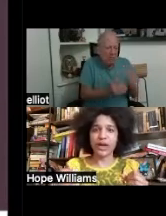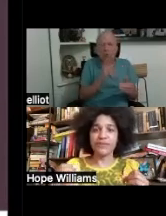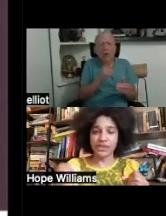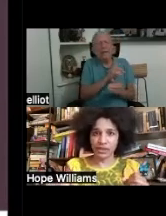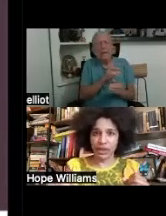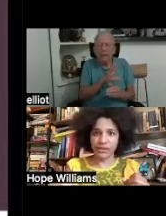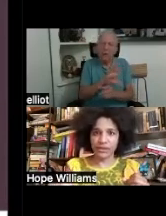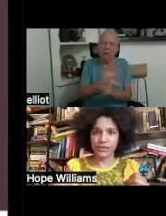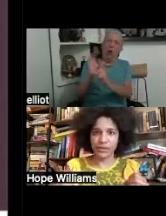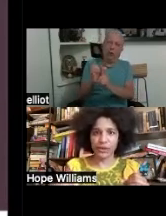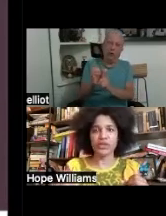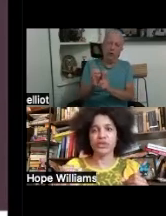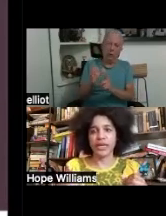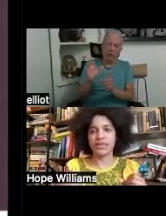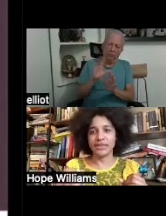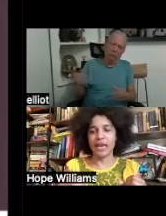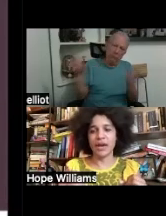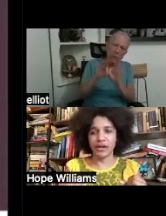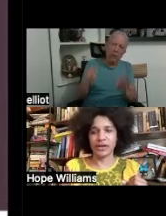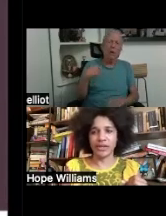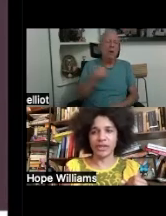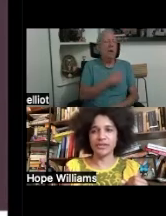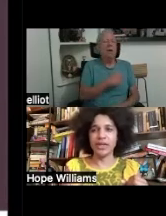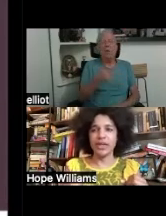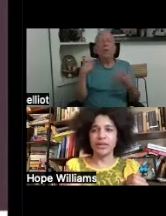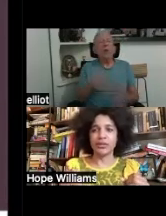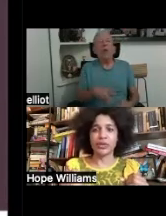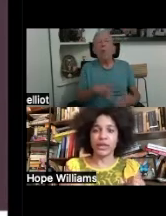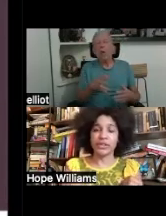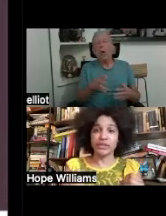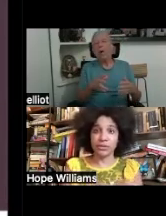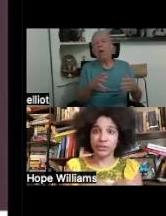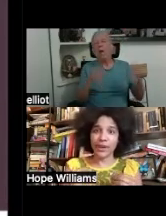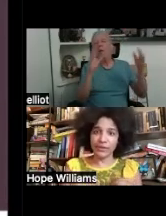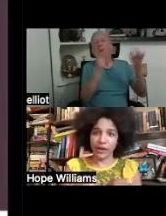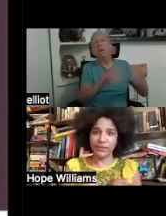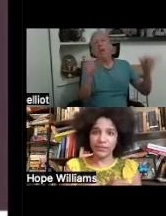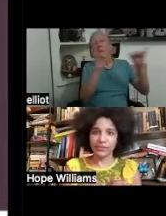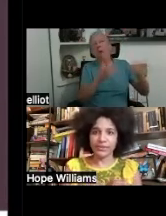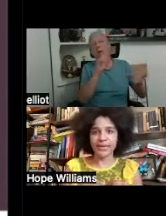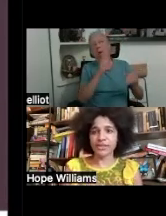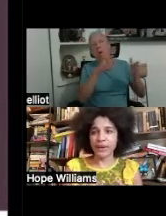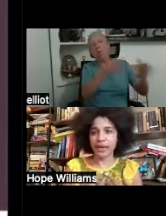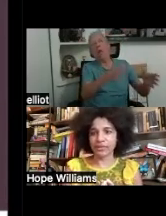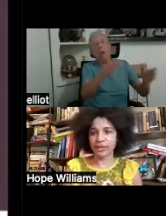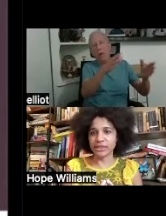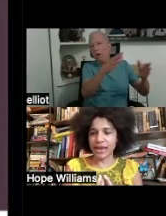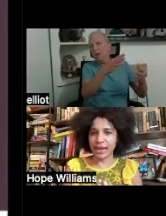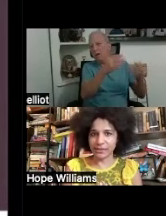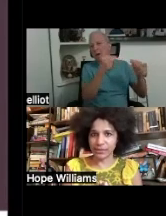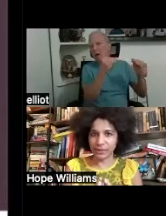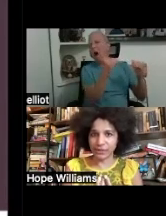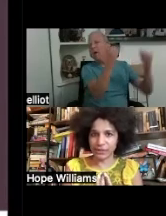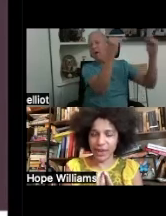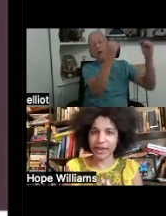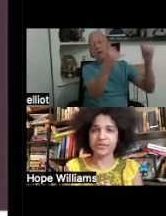we're not vigilant, we're going to create the same hierarchies that we're wanting to move away from. That's why governance has